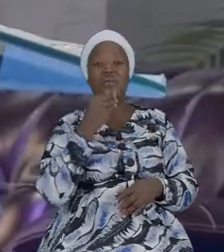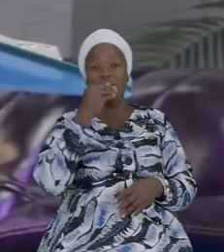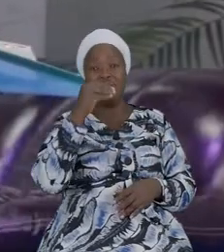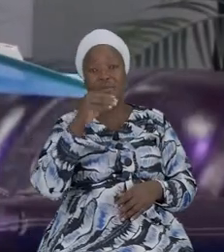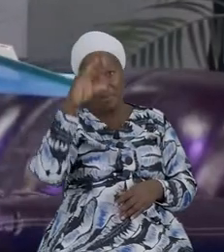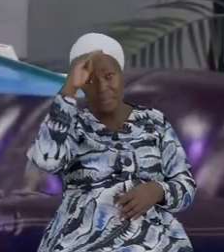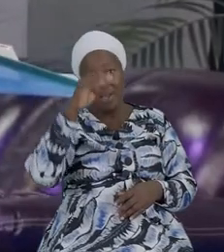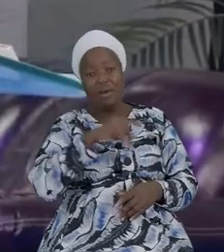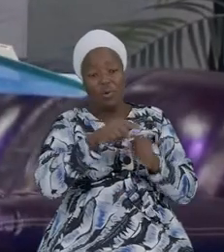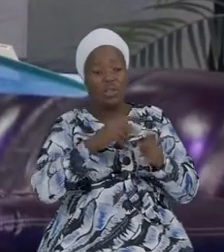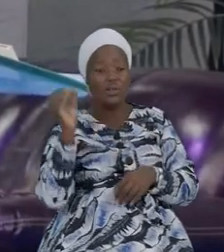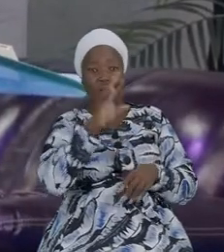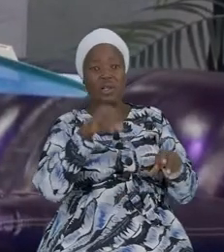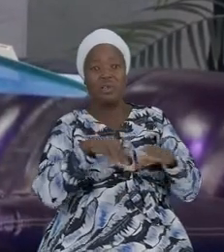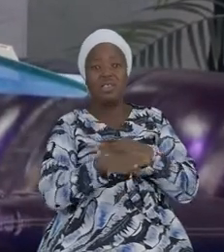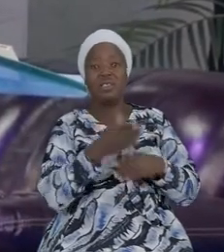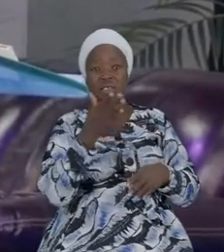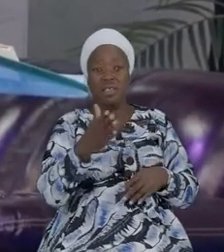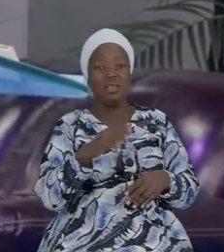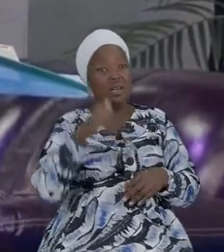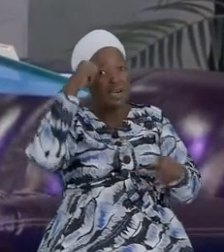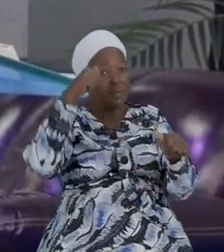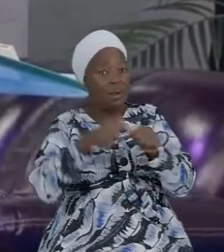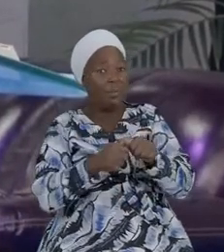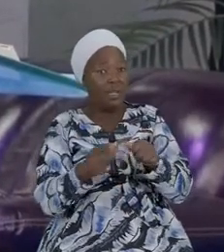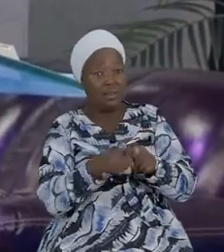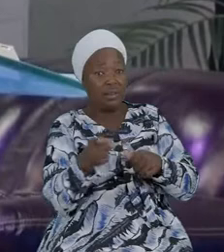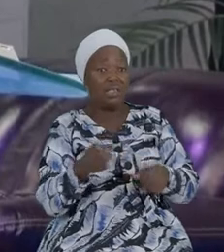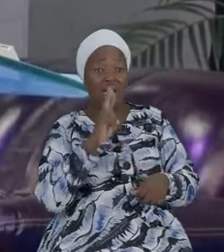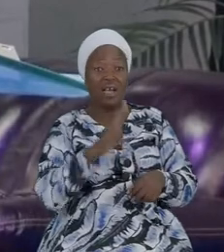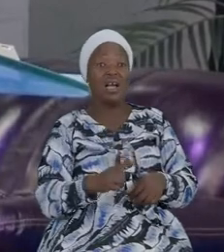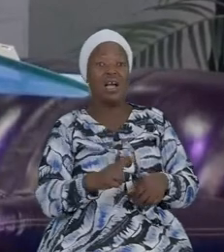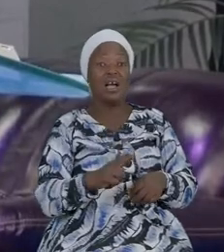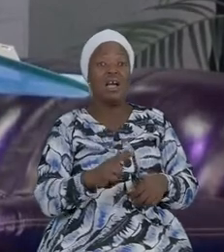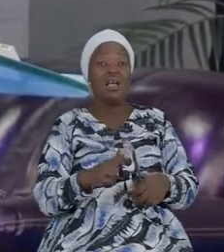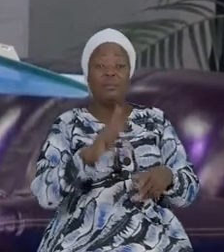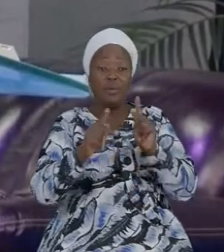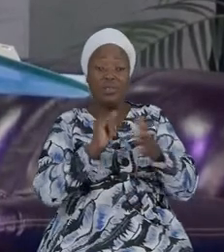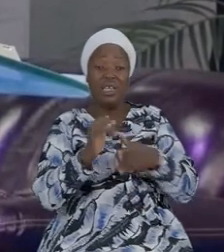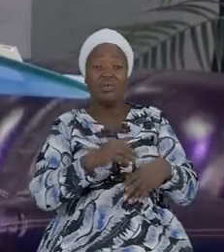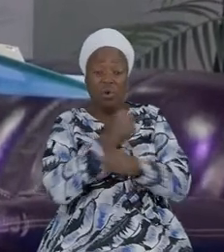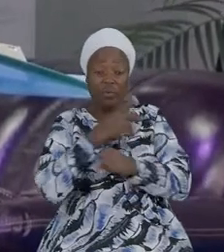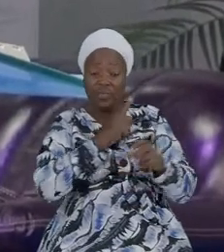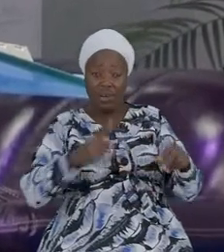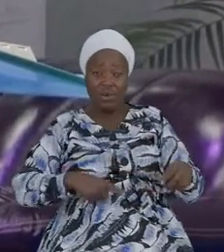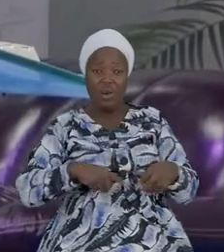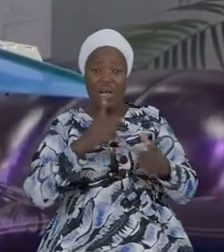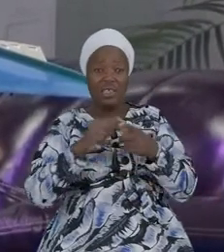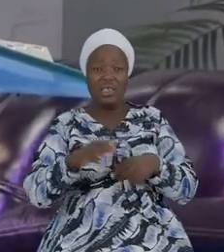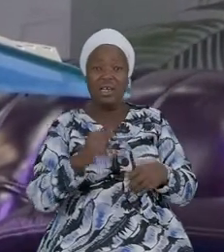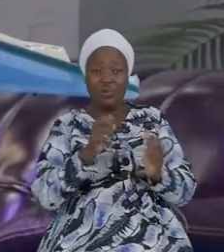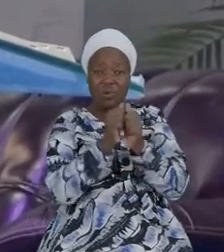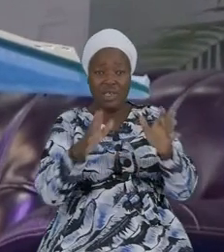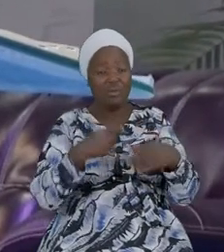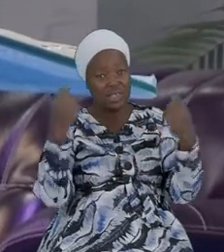there, remember, these are incorruptible creatures. Whosoever, anyone in Christ, if any man be